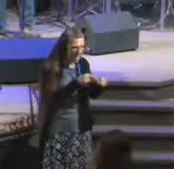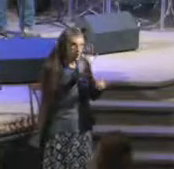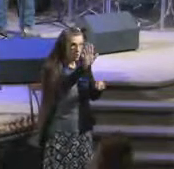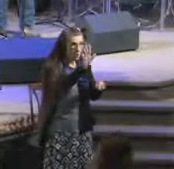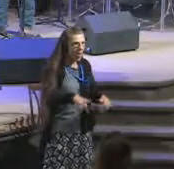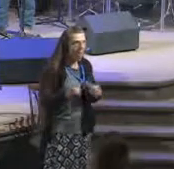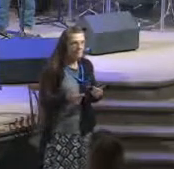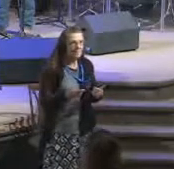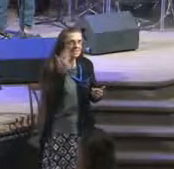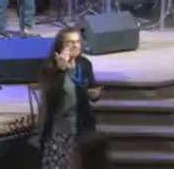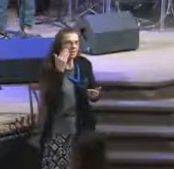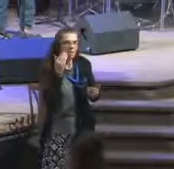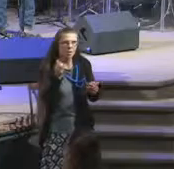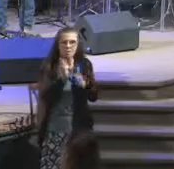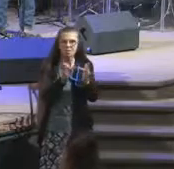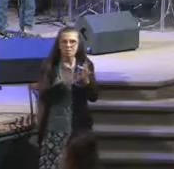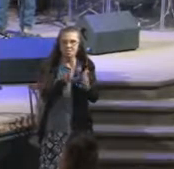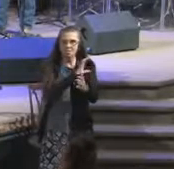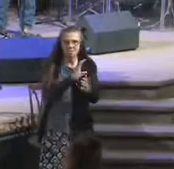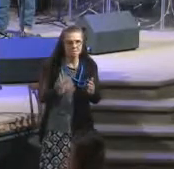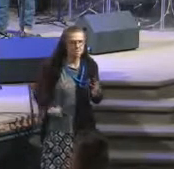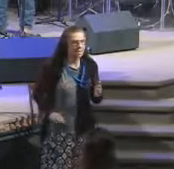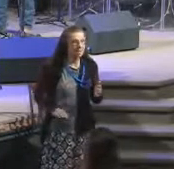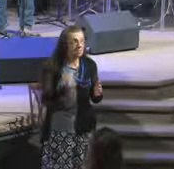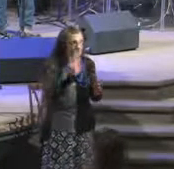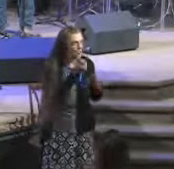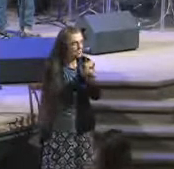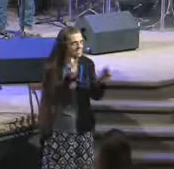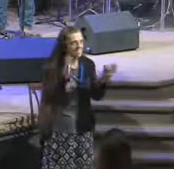to know Jesus Christ as your Savior. Is there anybody else?